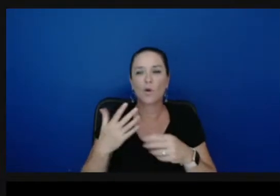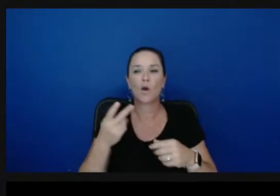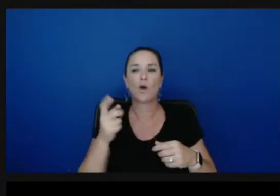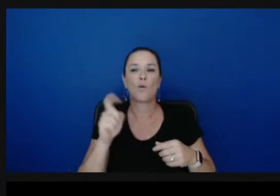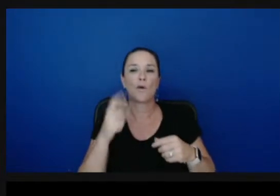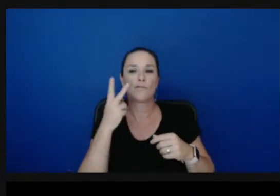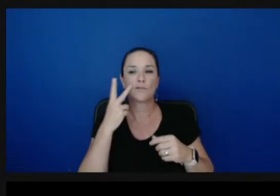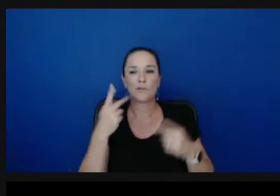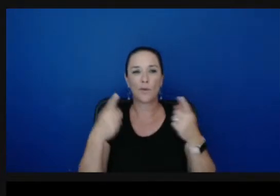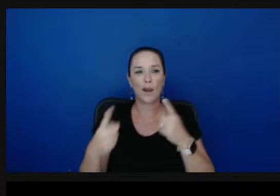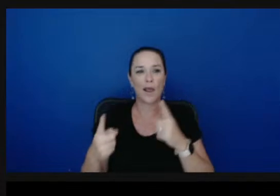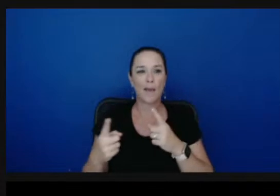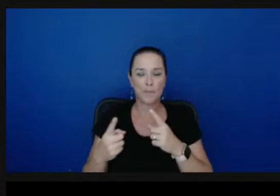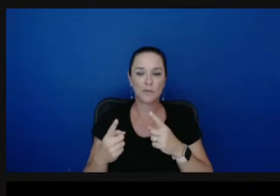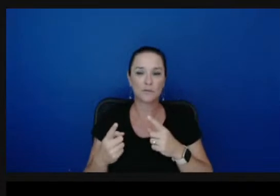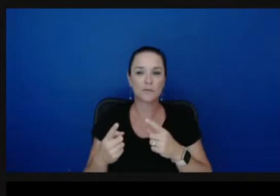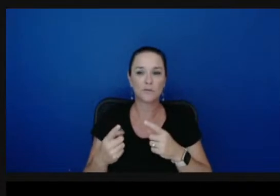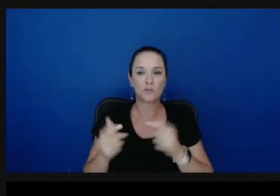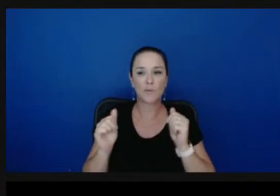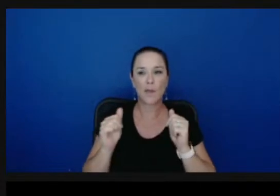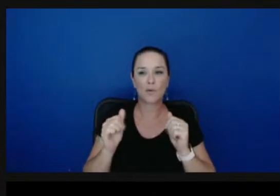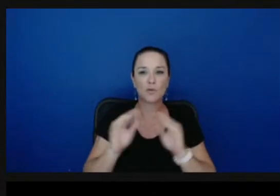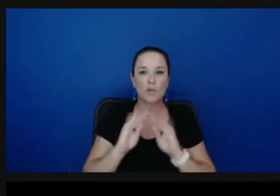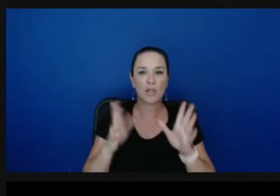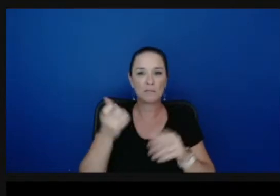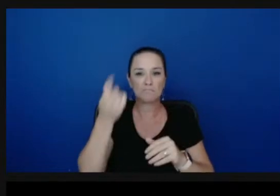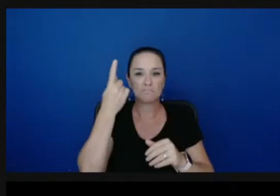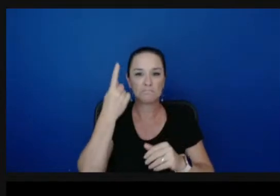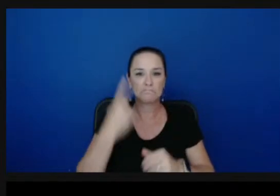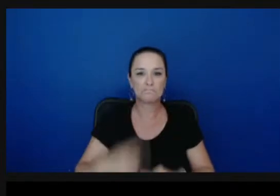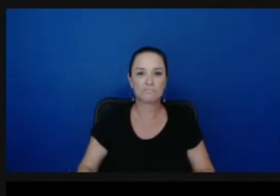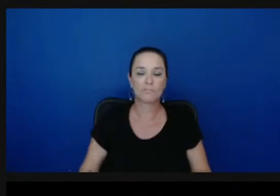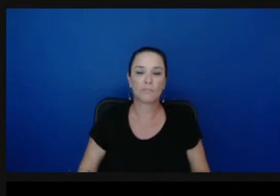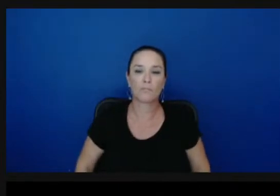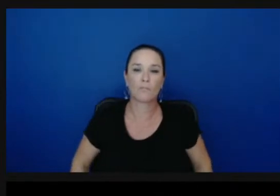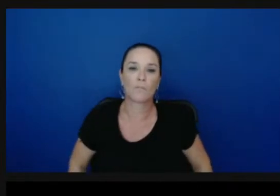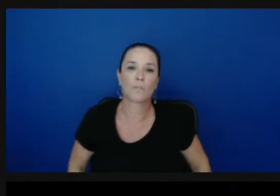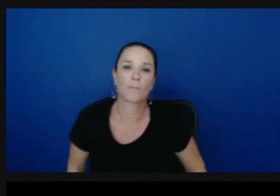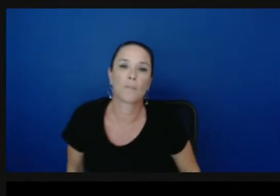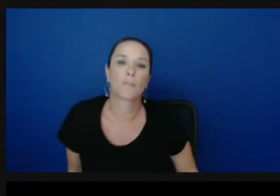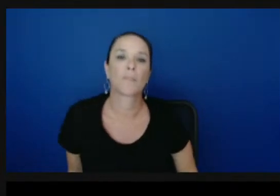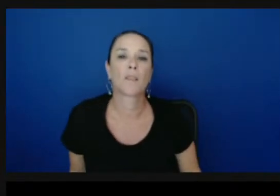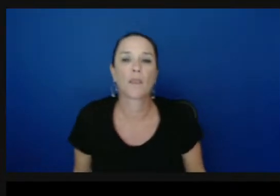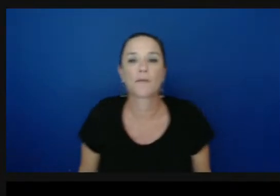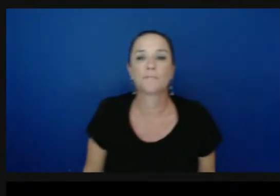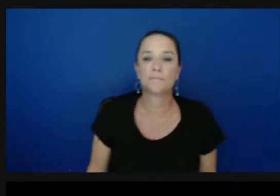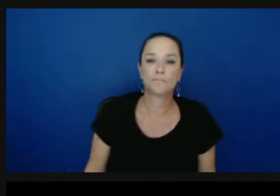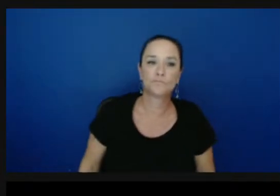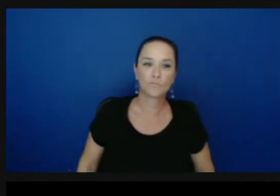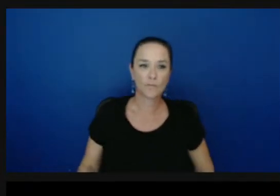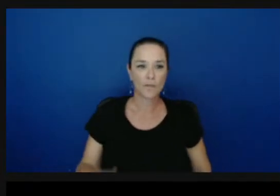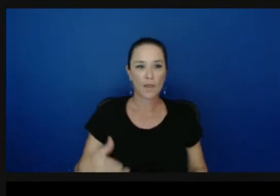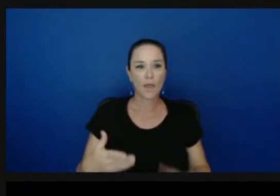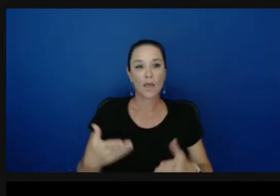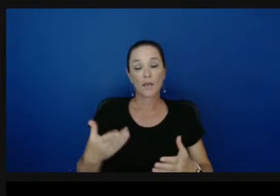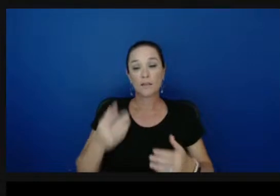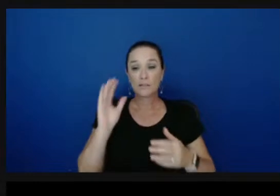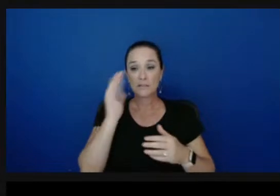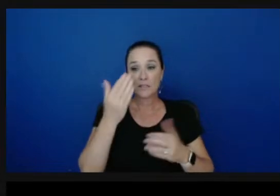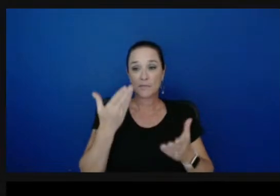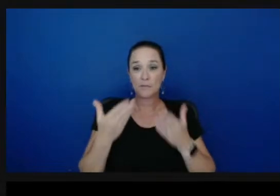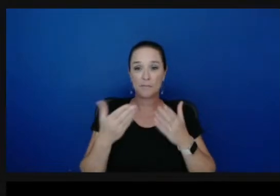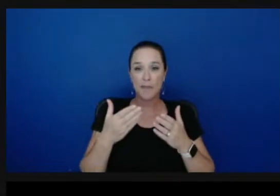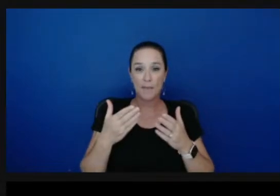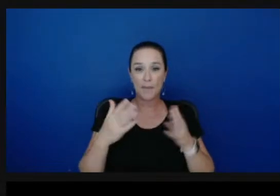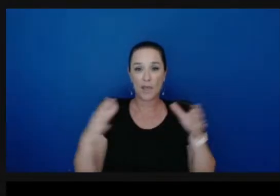to ascertain that, but it does seem like it may have been contracting at a slightly faster rate than you